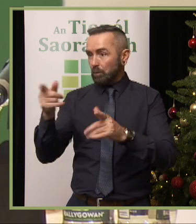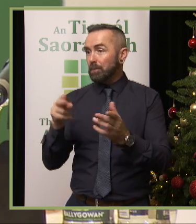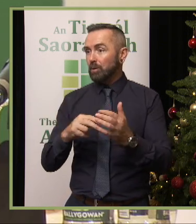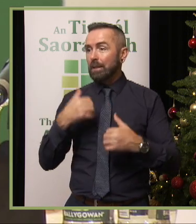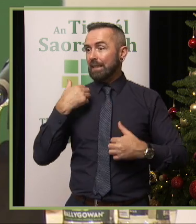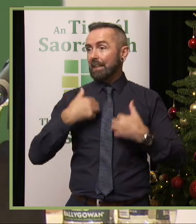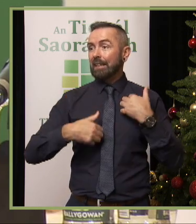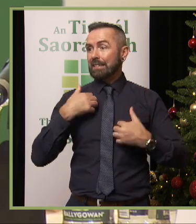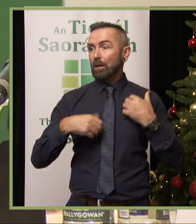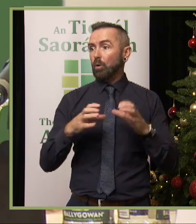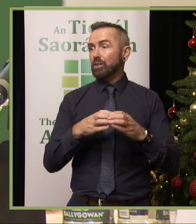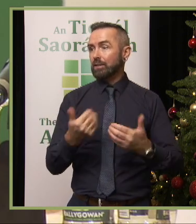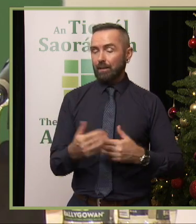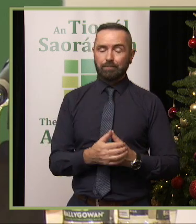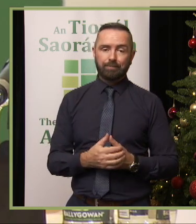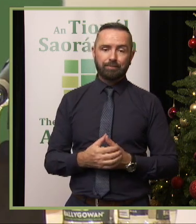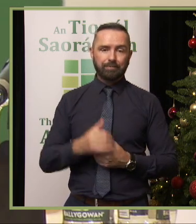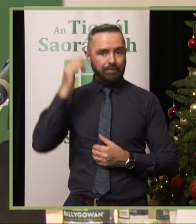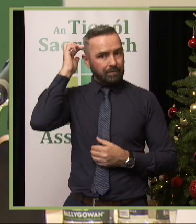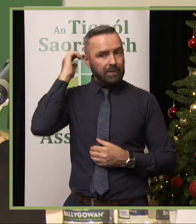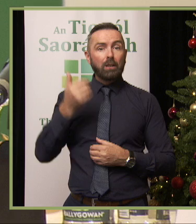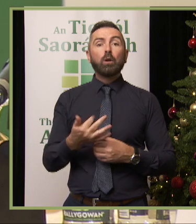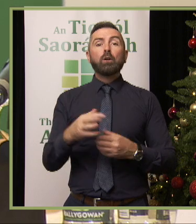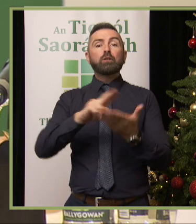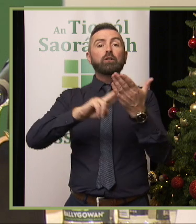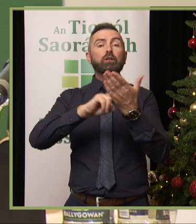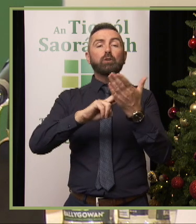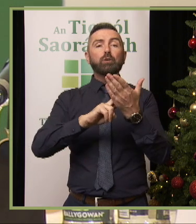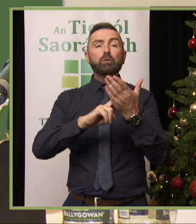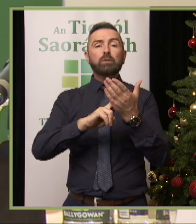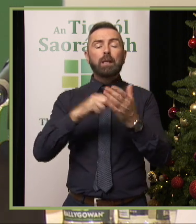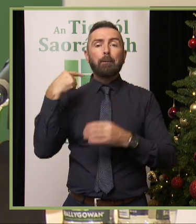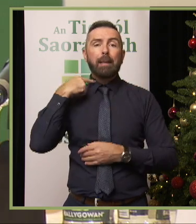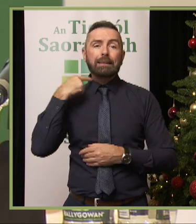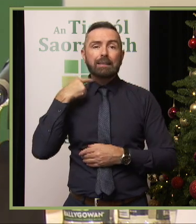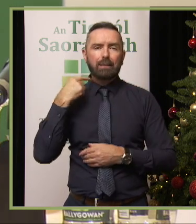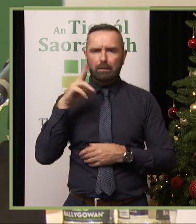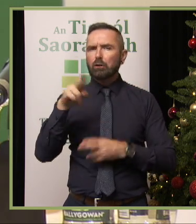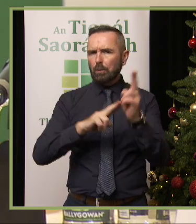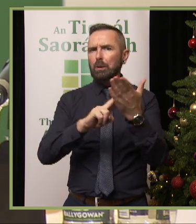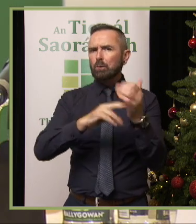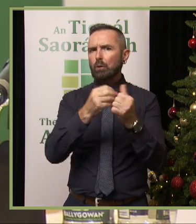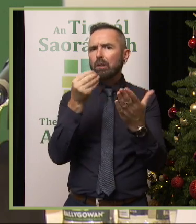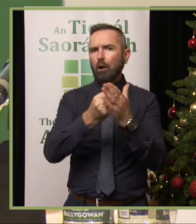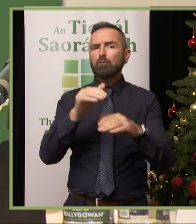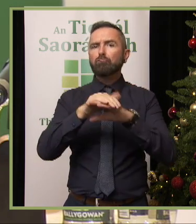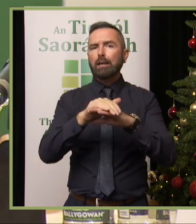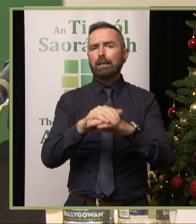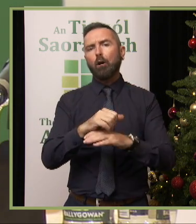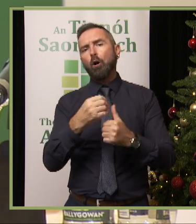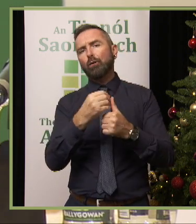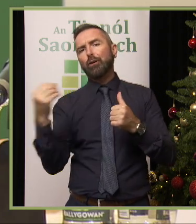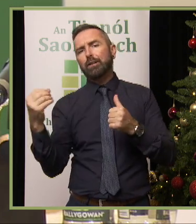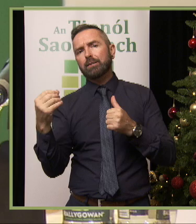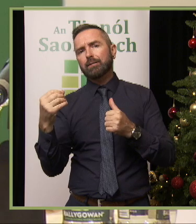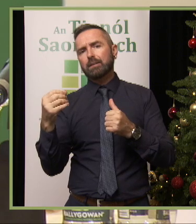to reduce the use of pesticides, the state should incentivise the use of natural, cost-friendly alternatives while regulating the domestic use of